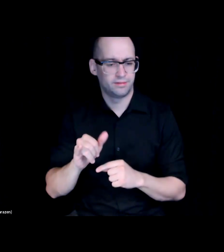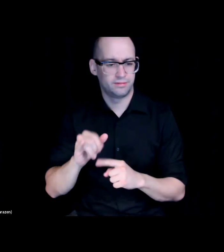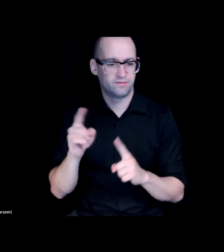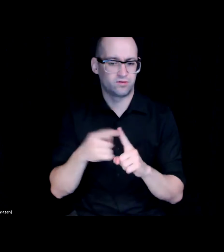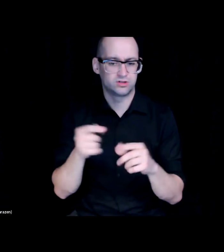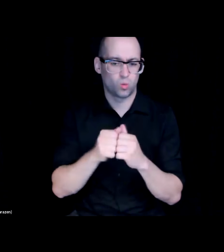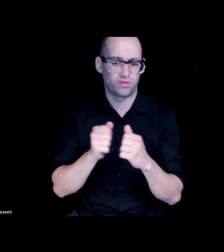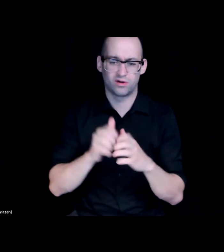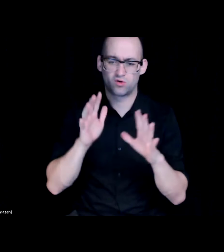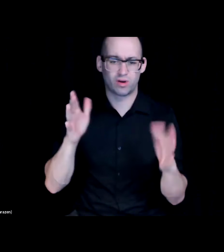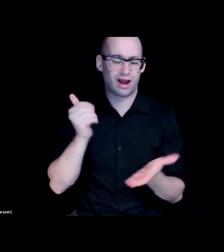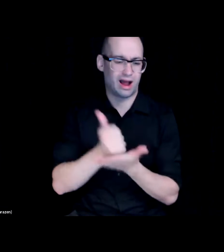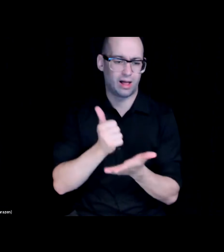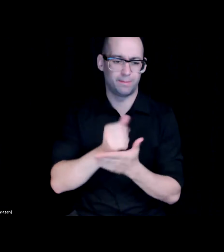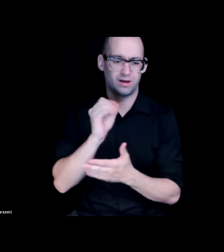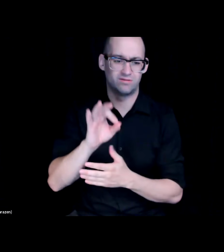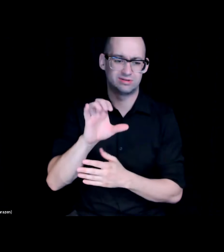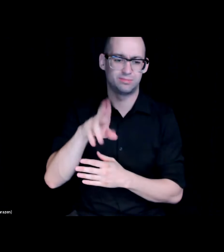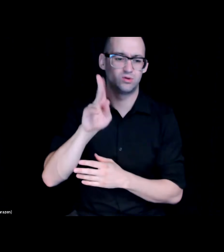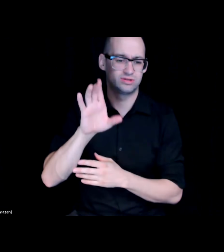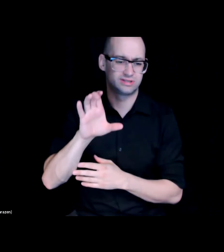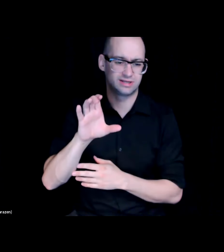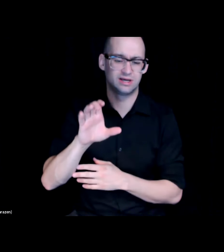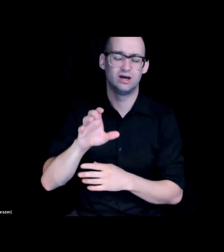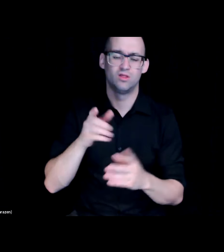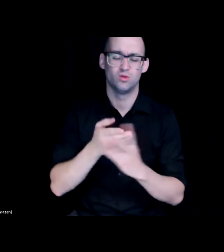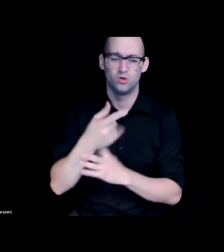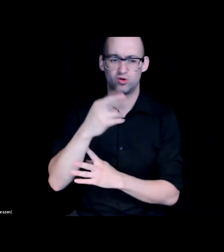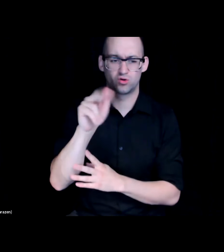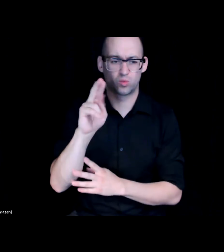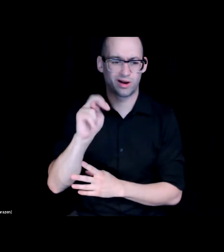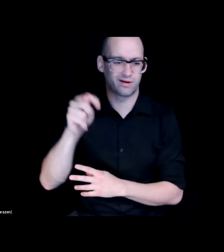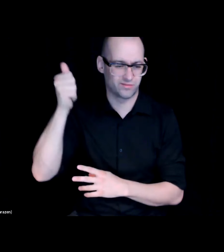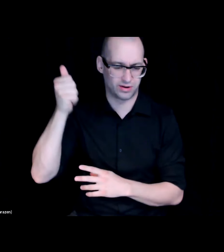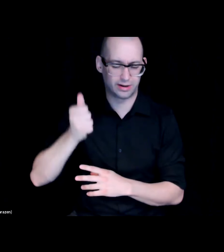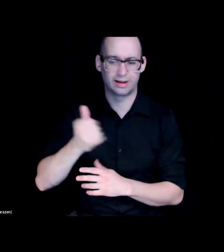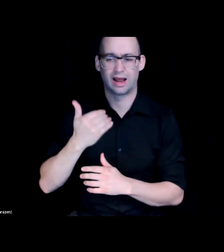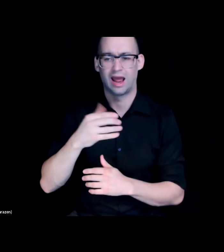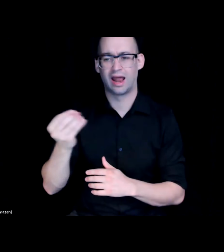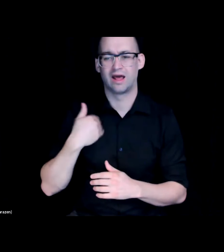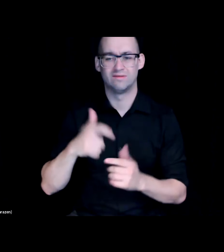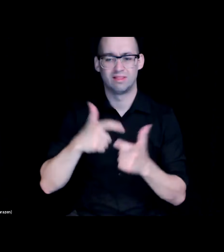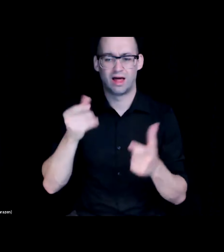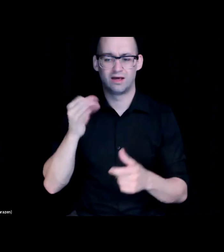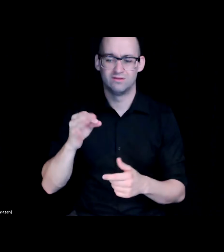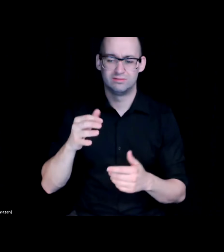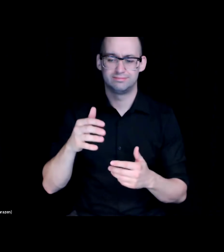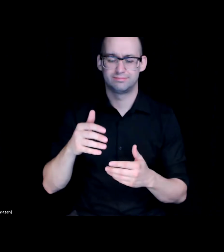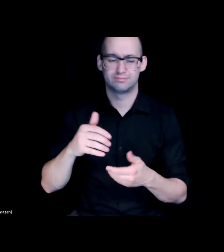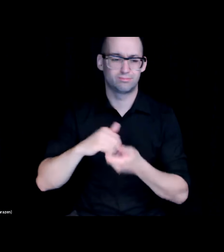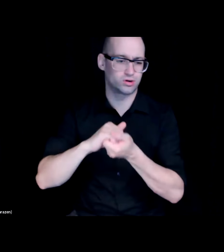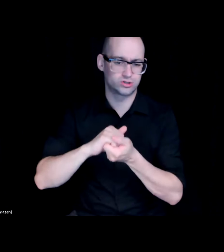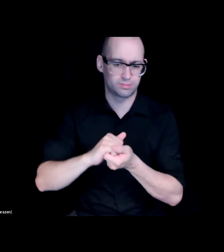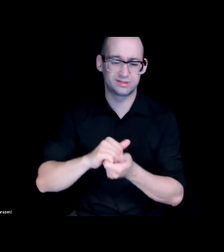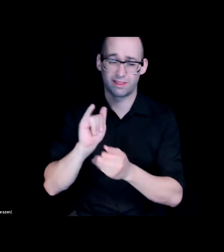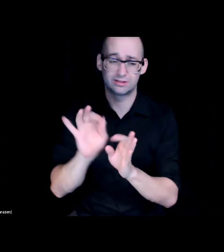great assistance and help of the CPUC through that grant funding, we've also made a lot of different partnerships. And I think that's one of the most important things. I always